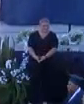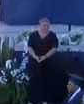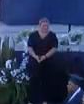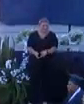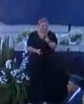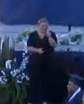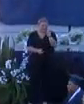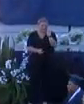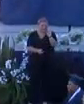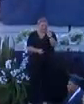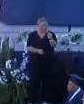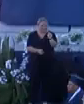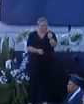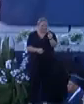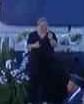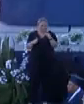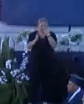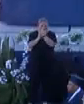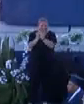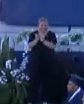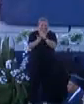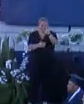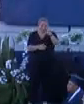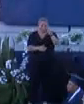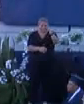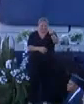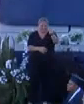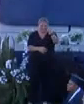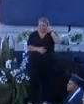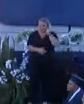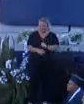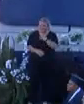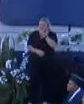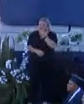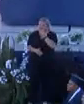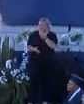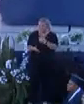Dean's List, 3.7 GPA, silver.